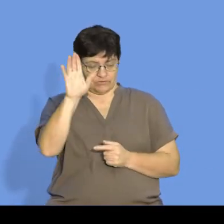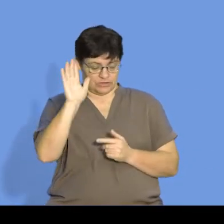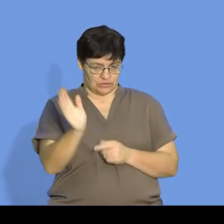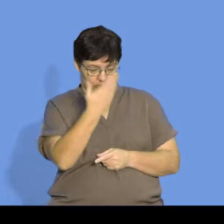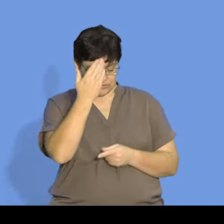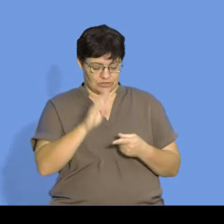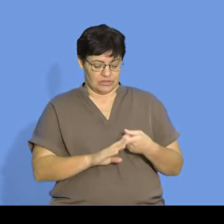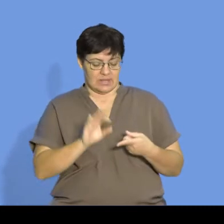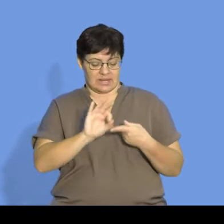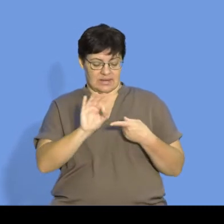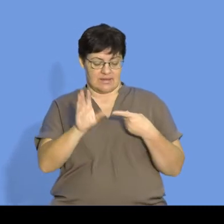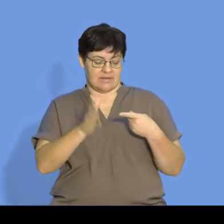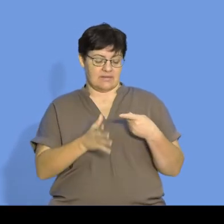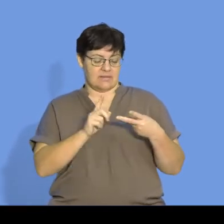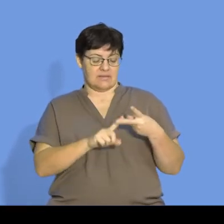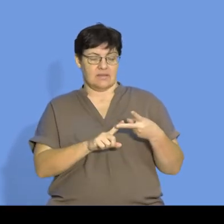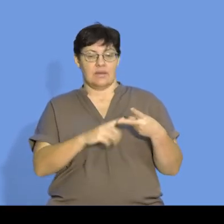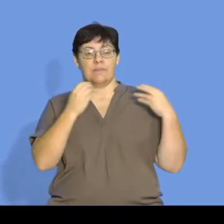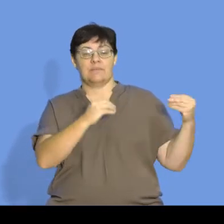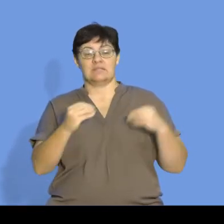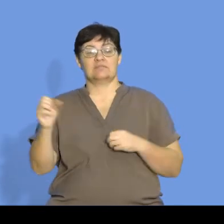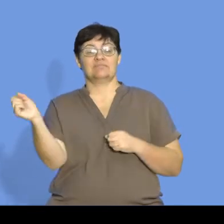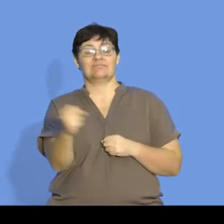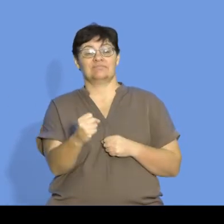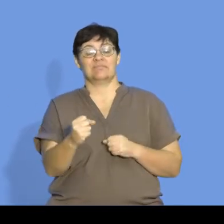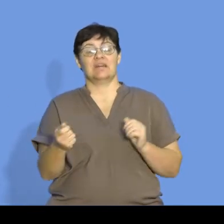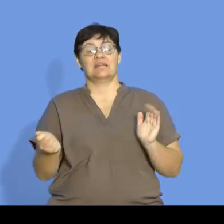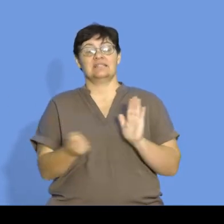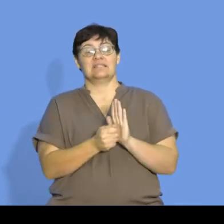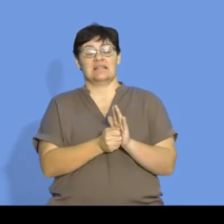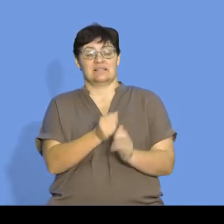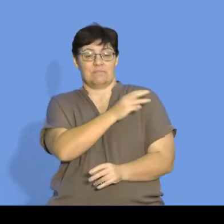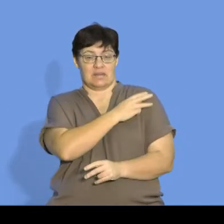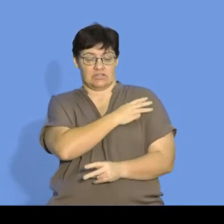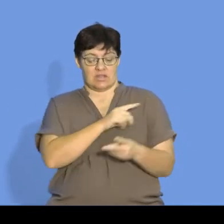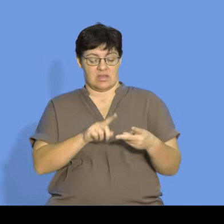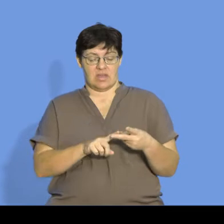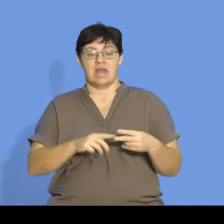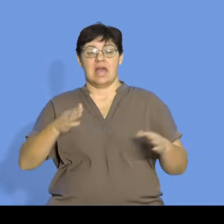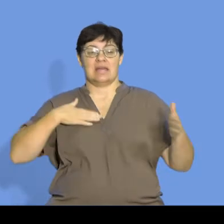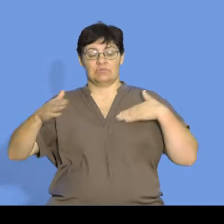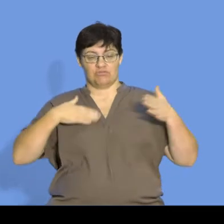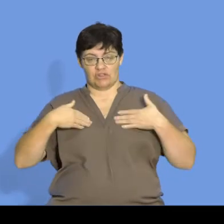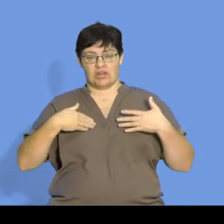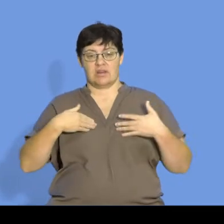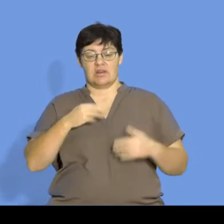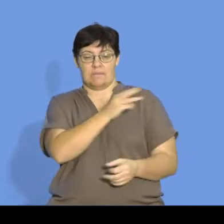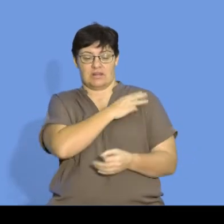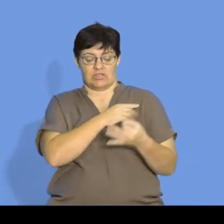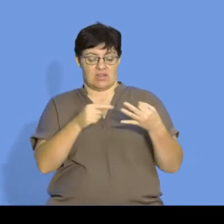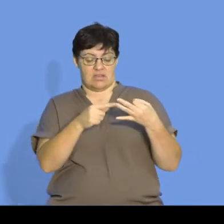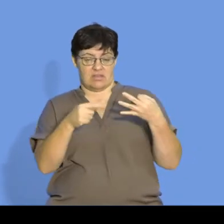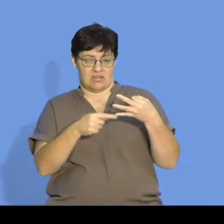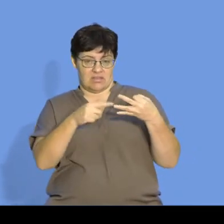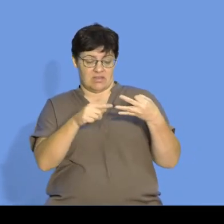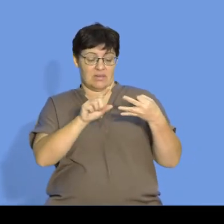So the cleaner is done and dusted. We sorted it out. The business employs a sales manager and an administration manager. So